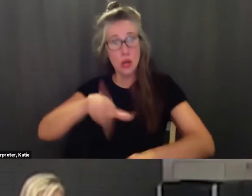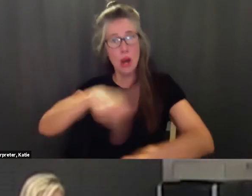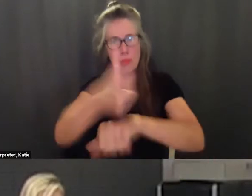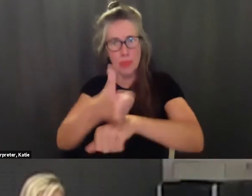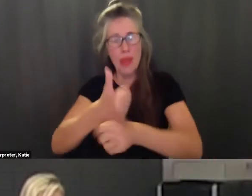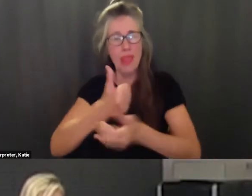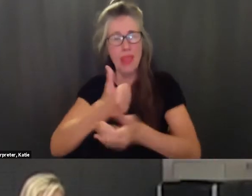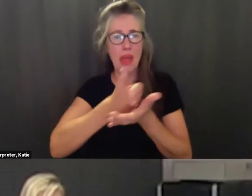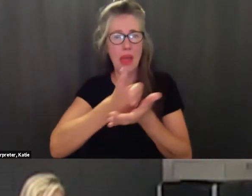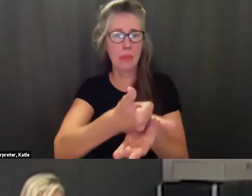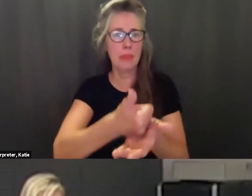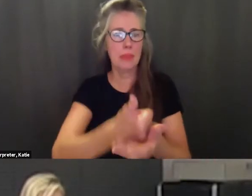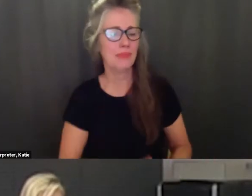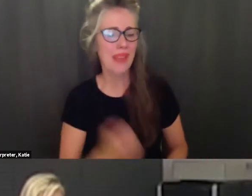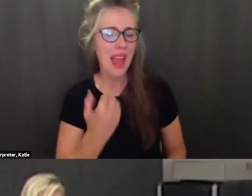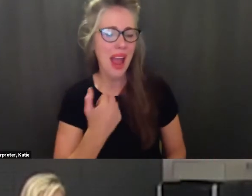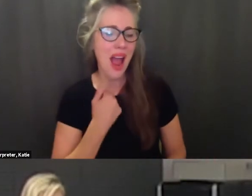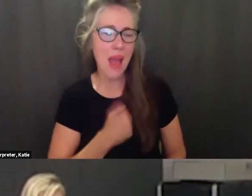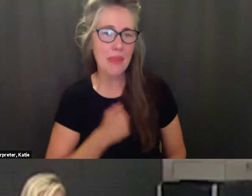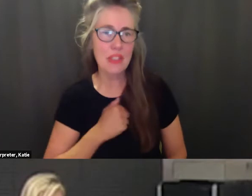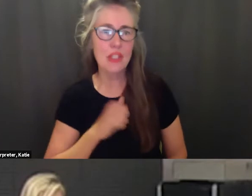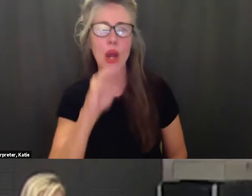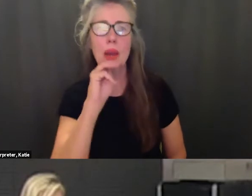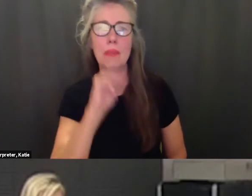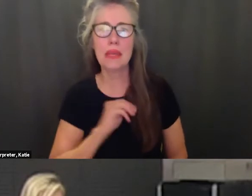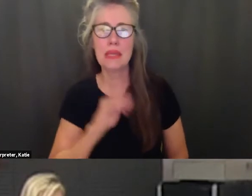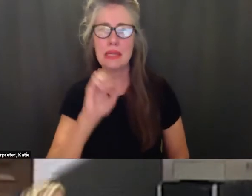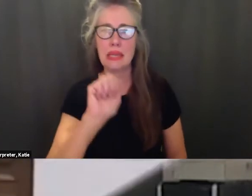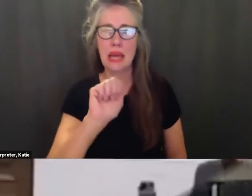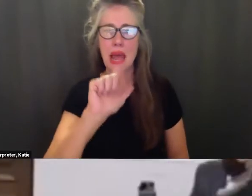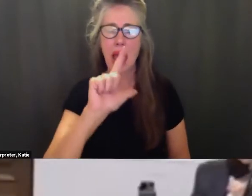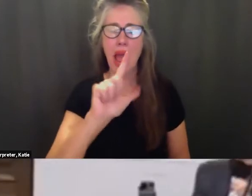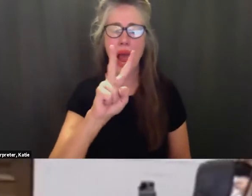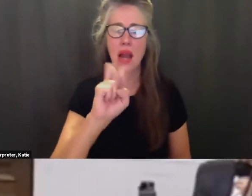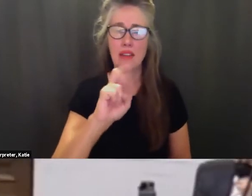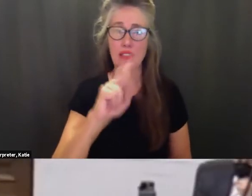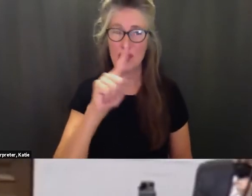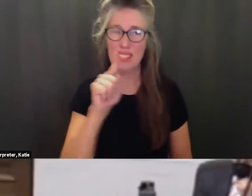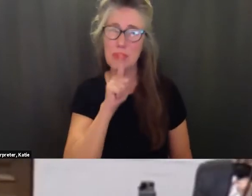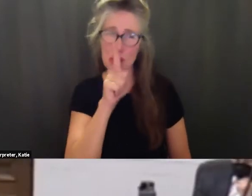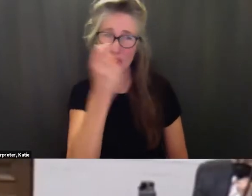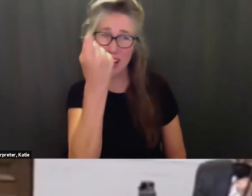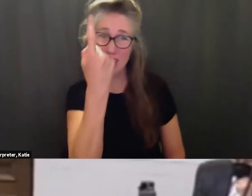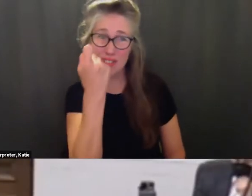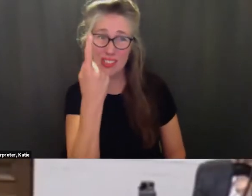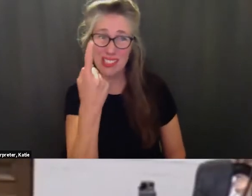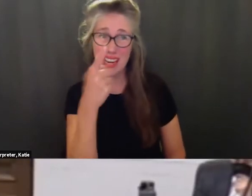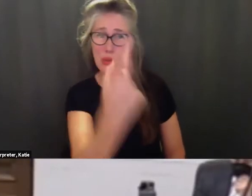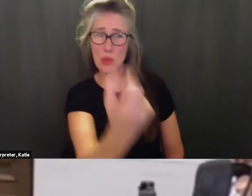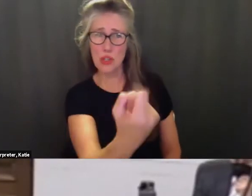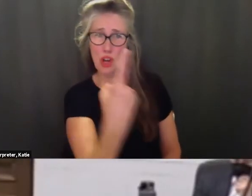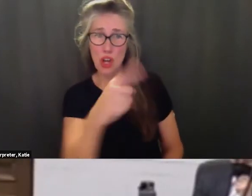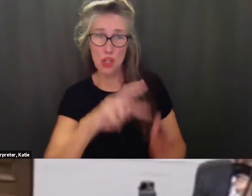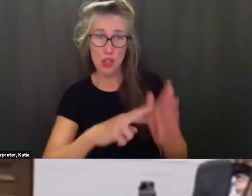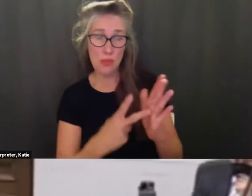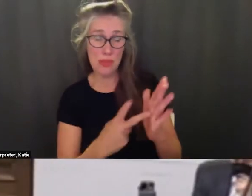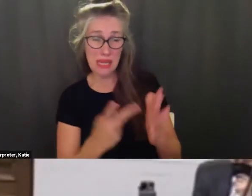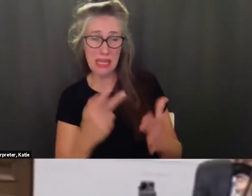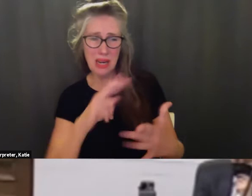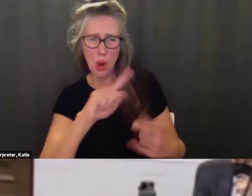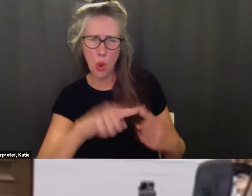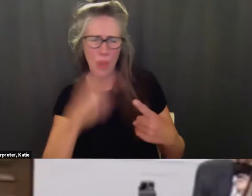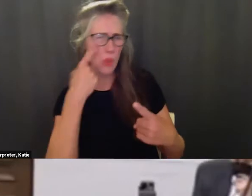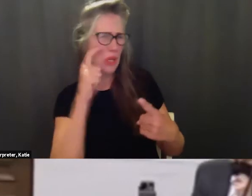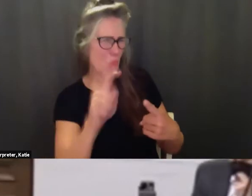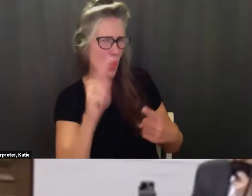I'm sorry, Ms. Alvarez, let me make sure I understand the question. So are you asking how long do we wait to start